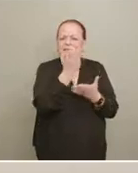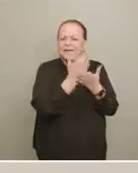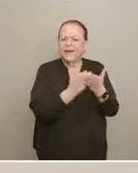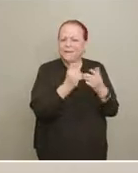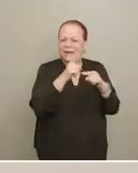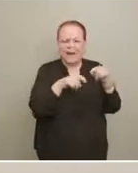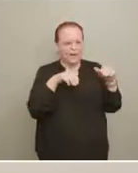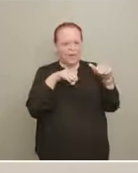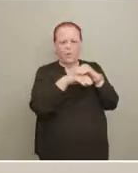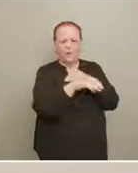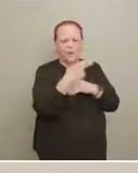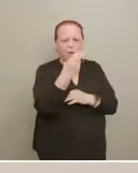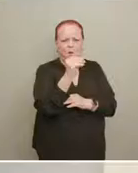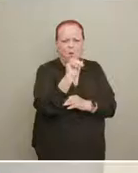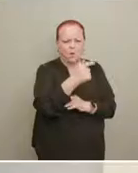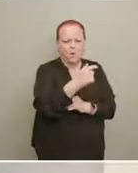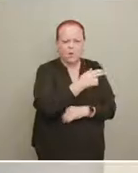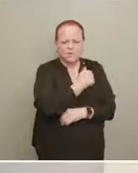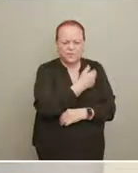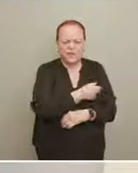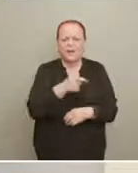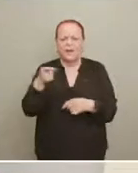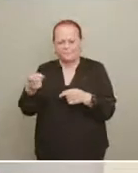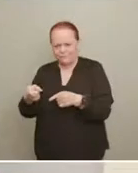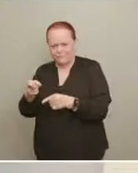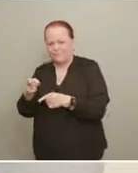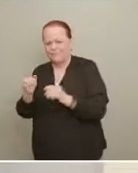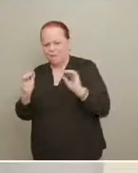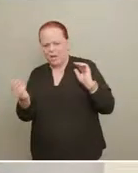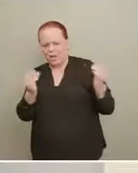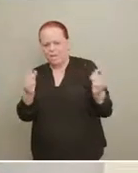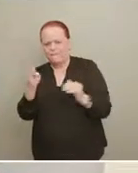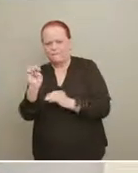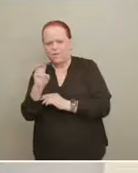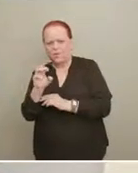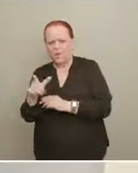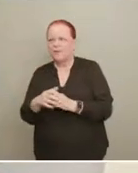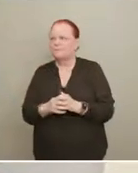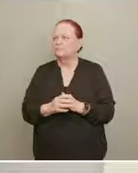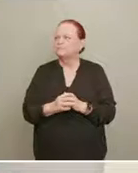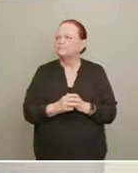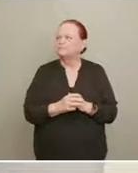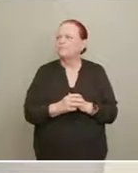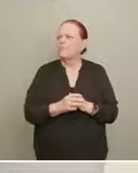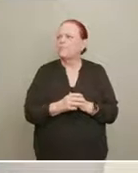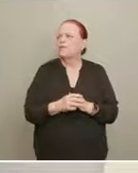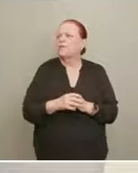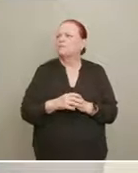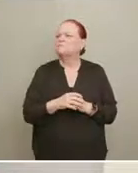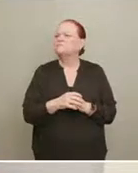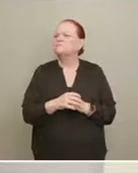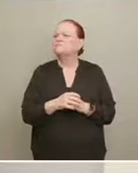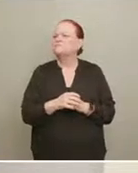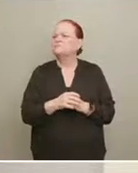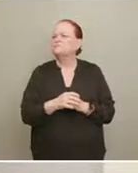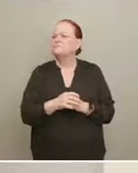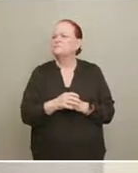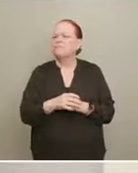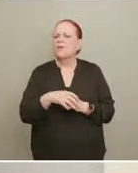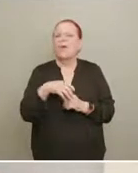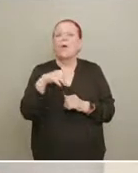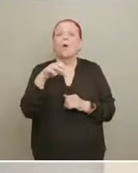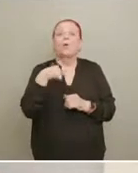tell us about how those are different? Yeah, and so Ronnie was kind of talking about this a little bit with the